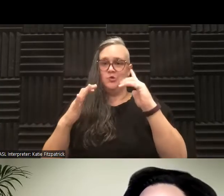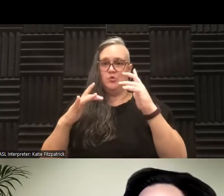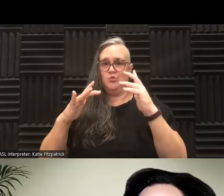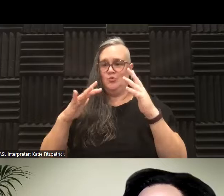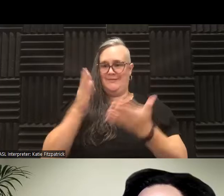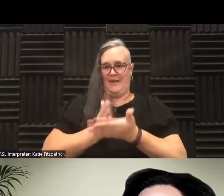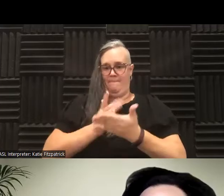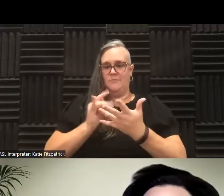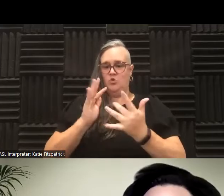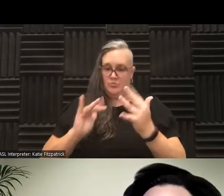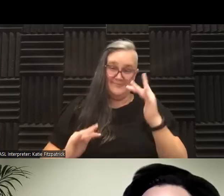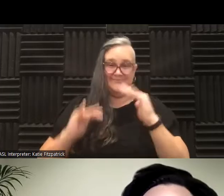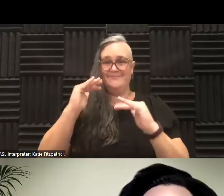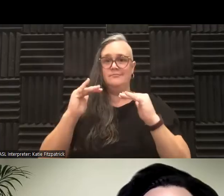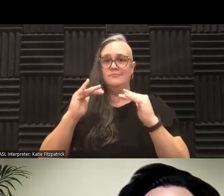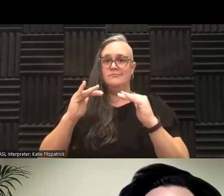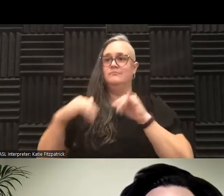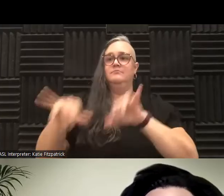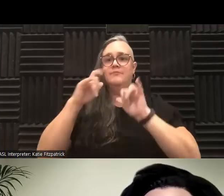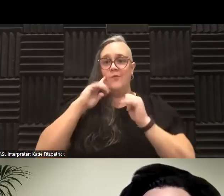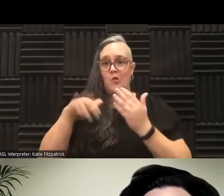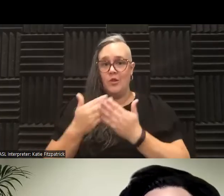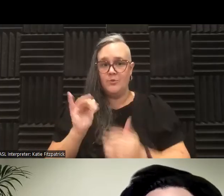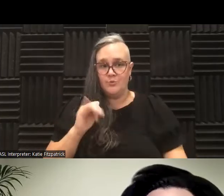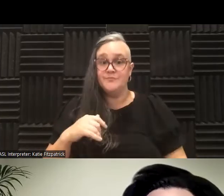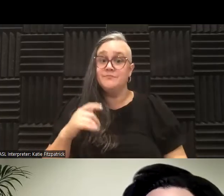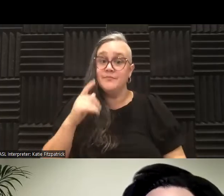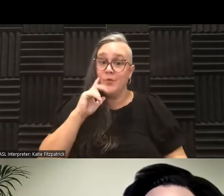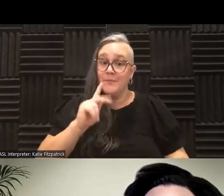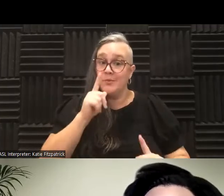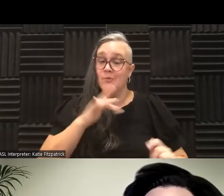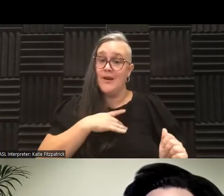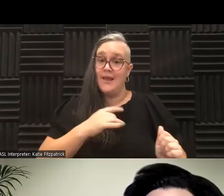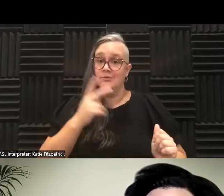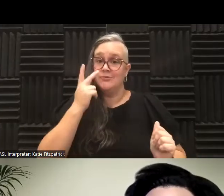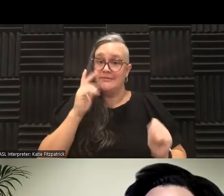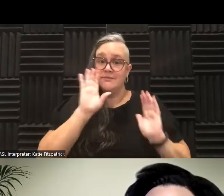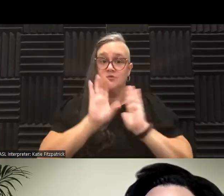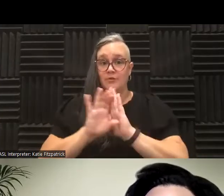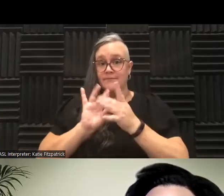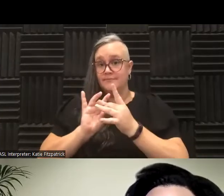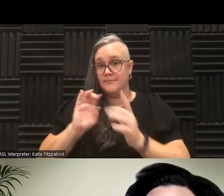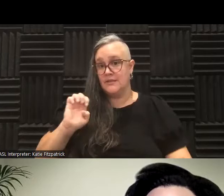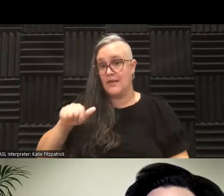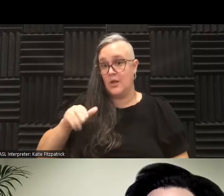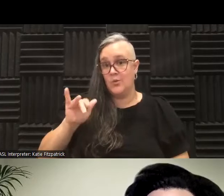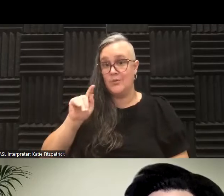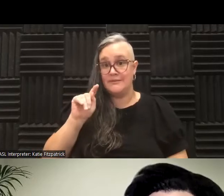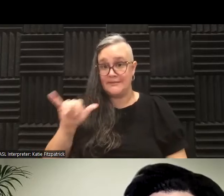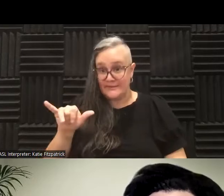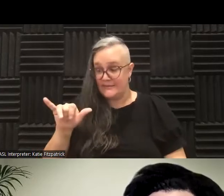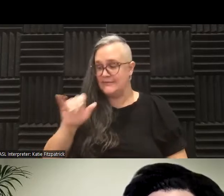who may like to see a graphic that's associated with equity and